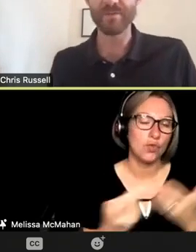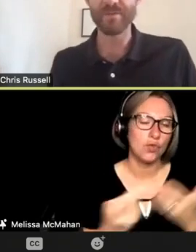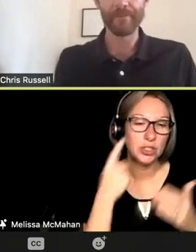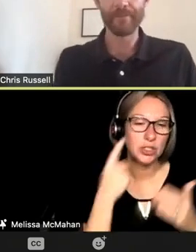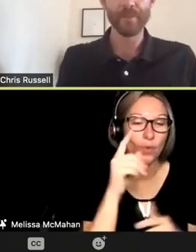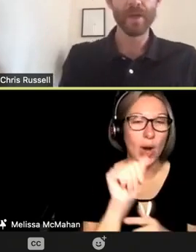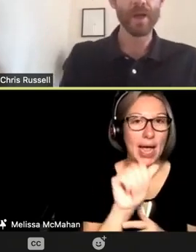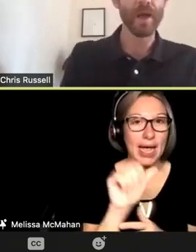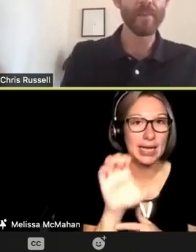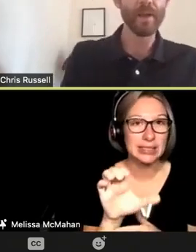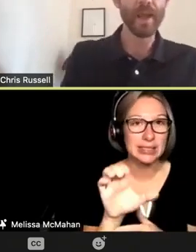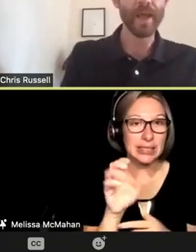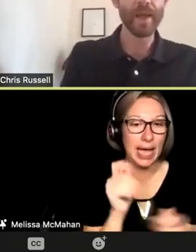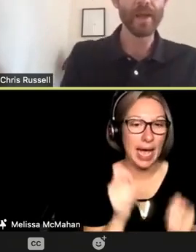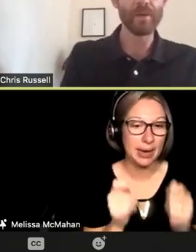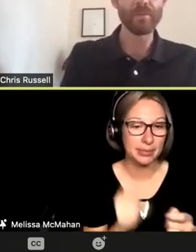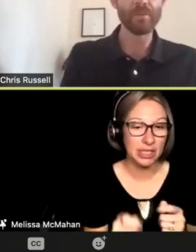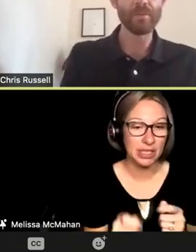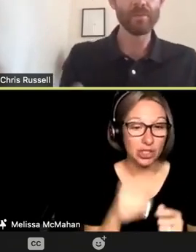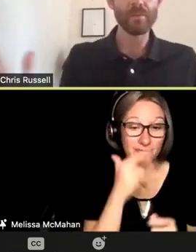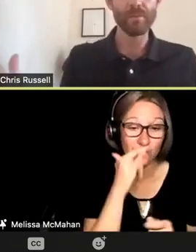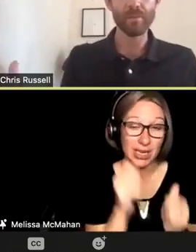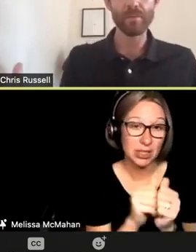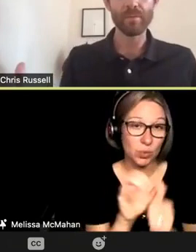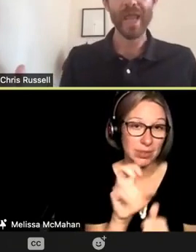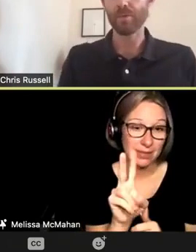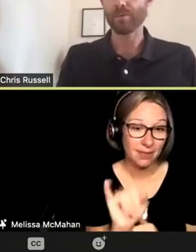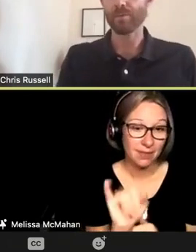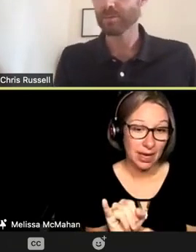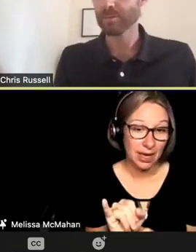are relevant to kids with CVI. And thank you.